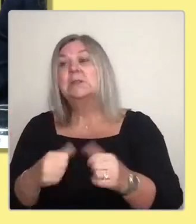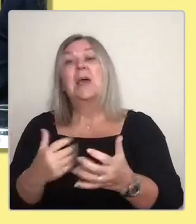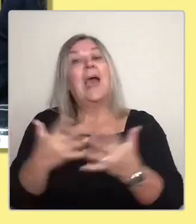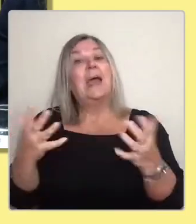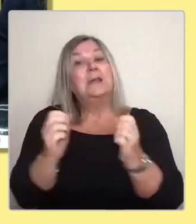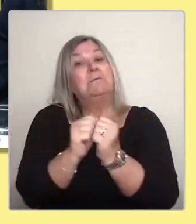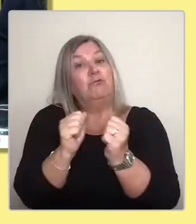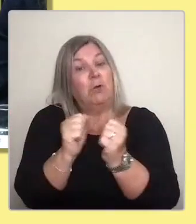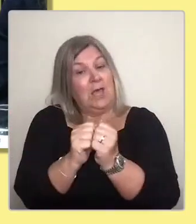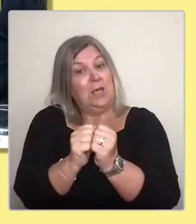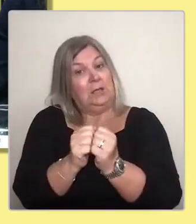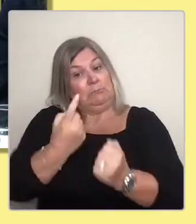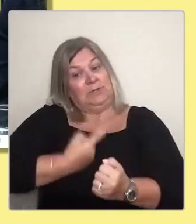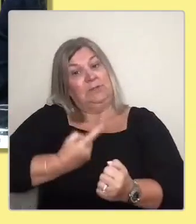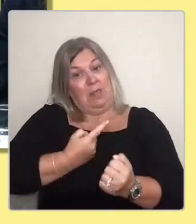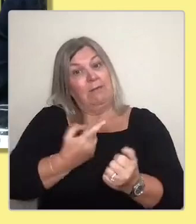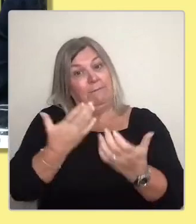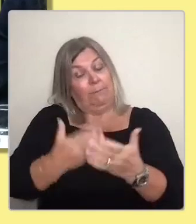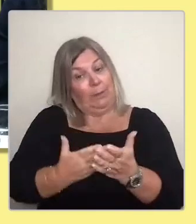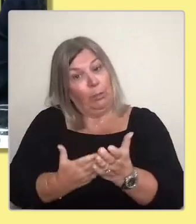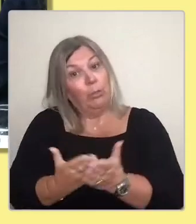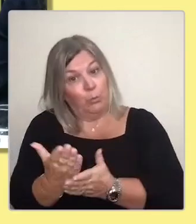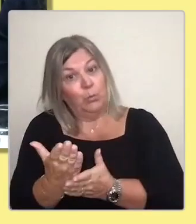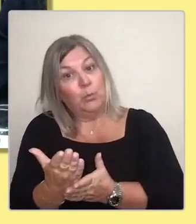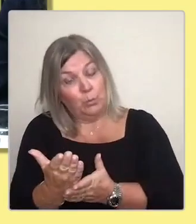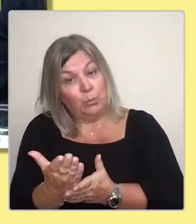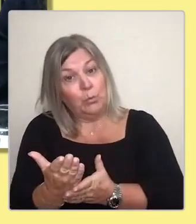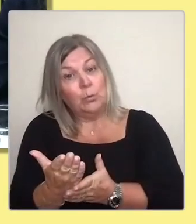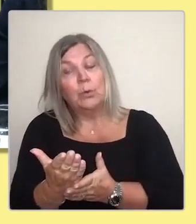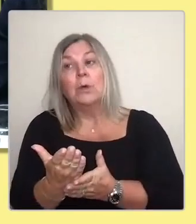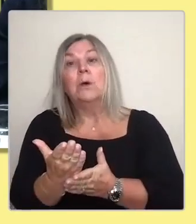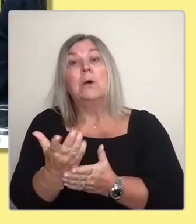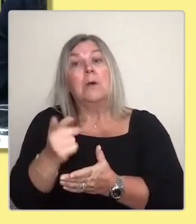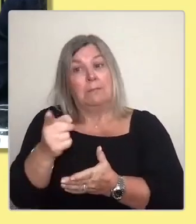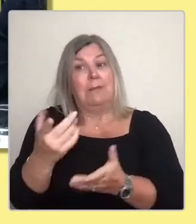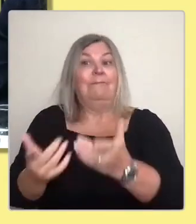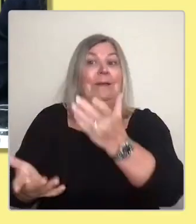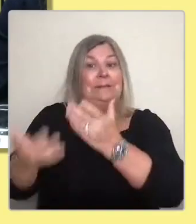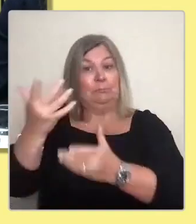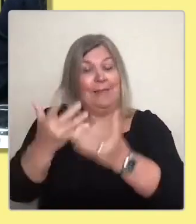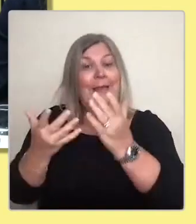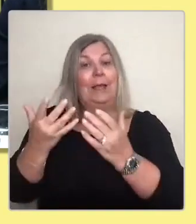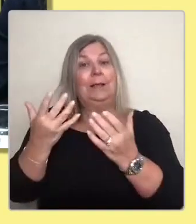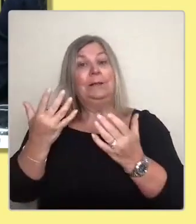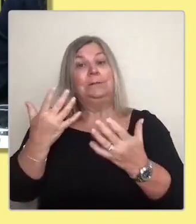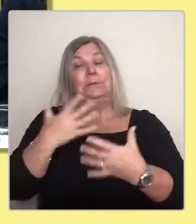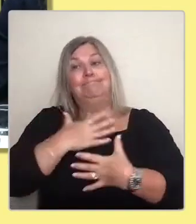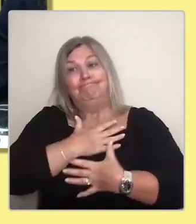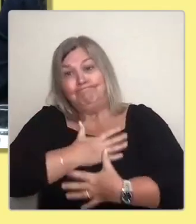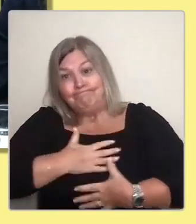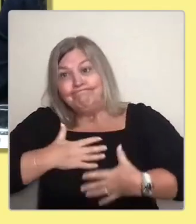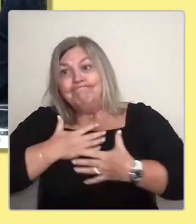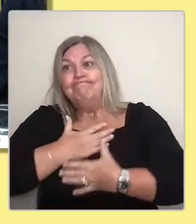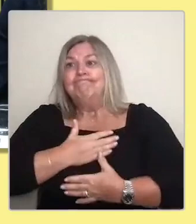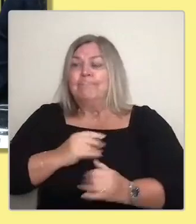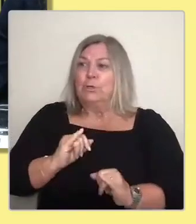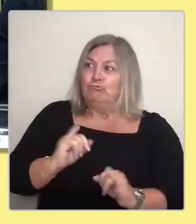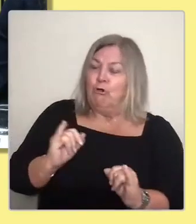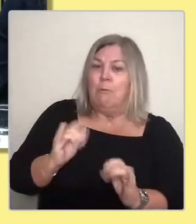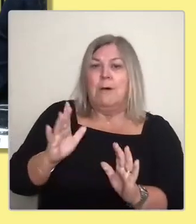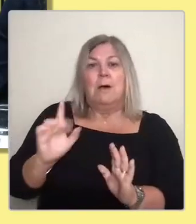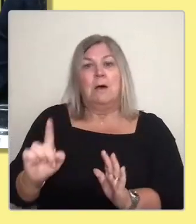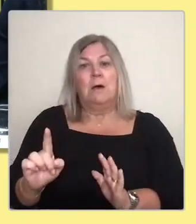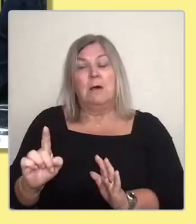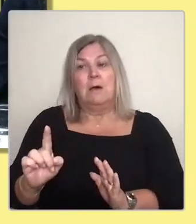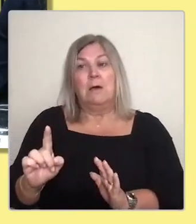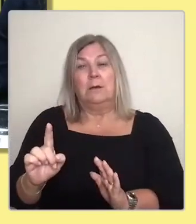that talks about the trauma and the challenge of it all. And so to have to travel on top of that is